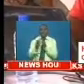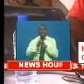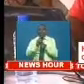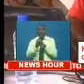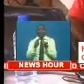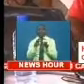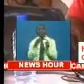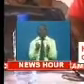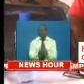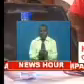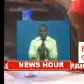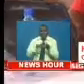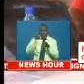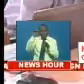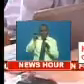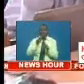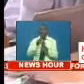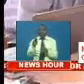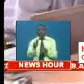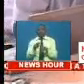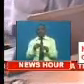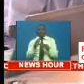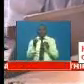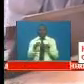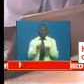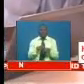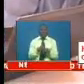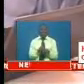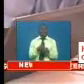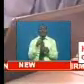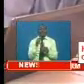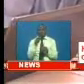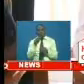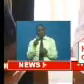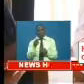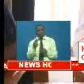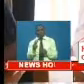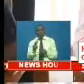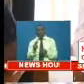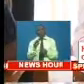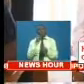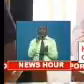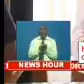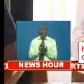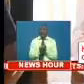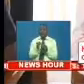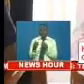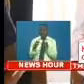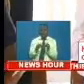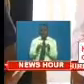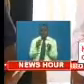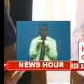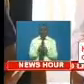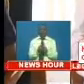building workshop. The chairman of the Volta Regional Secretariat of the Council, Reverend Anthony Kornu, said the council had